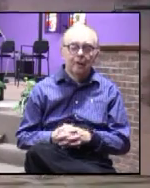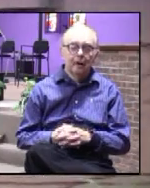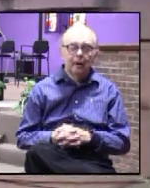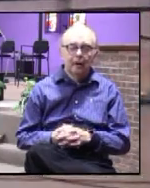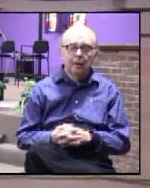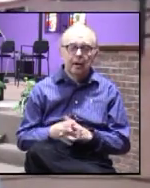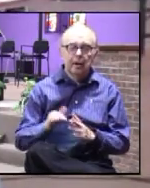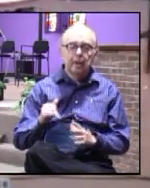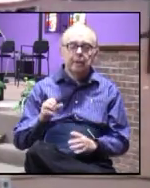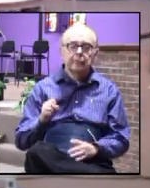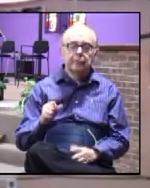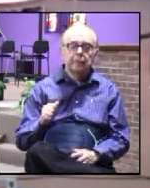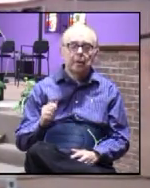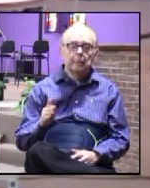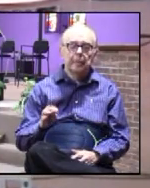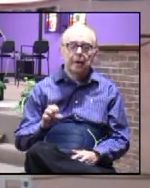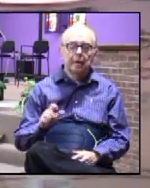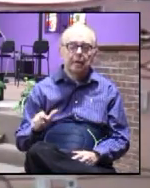Isabella,